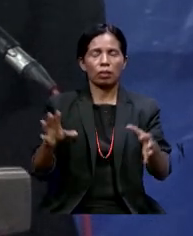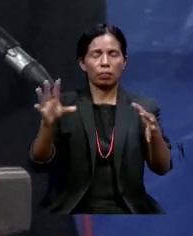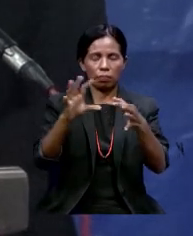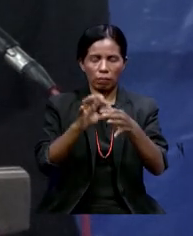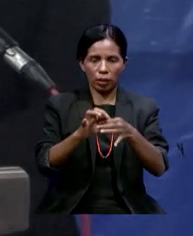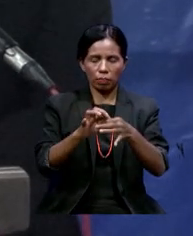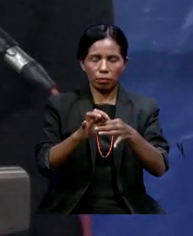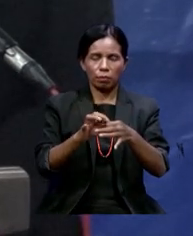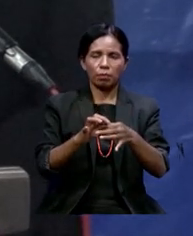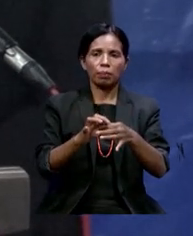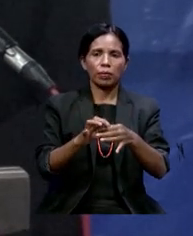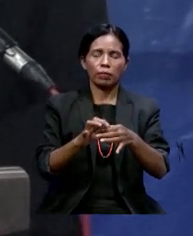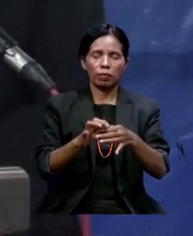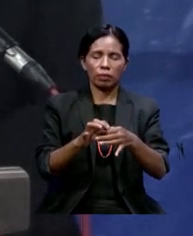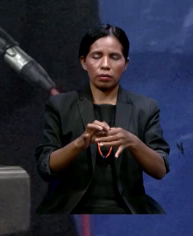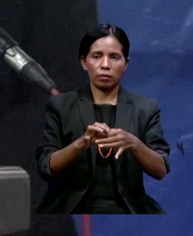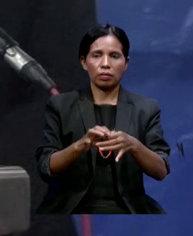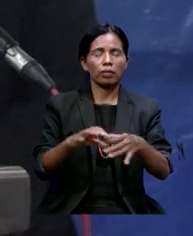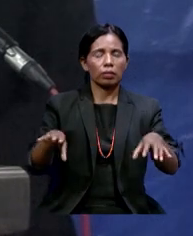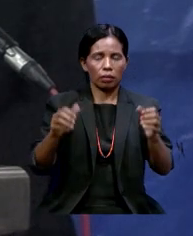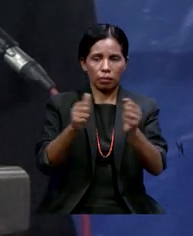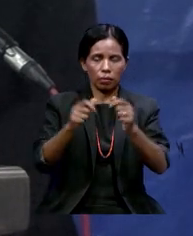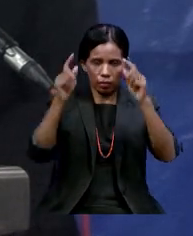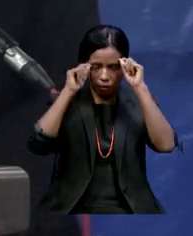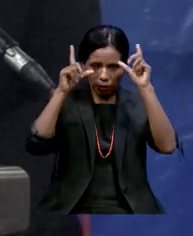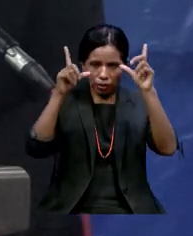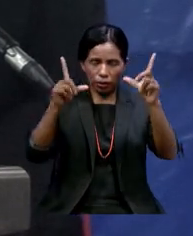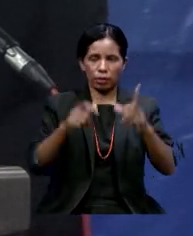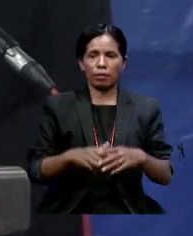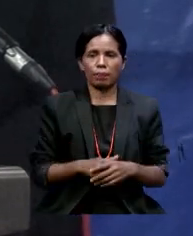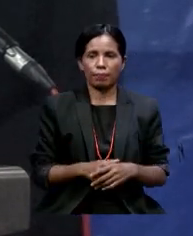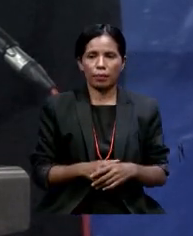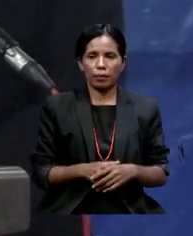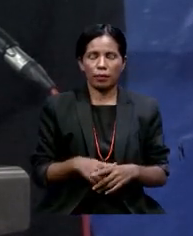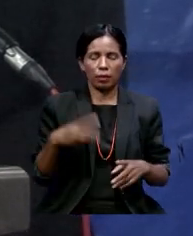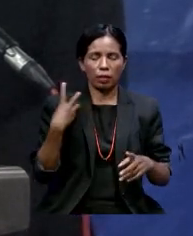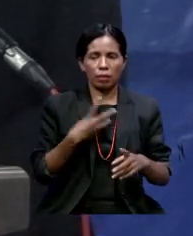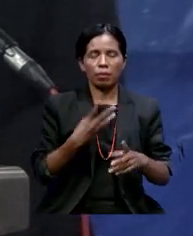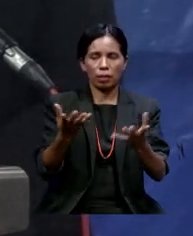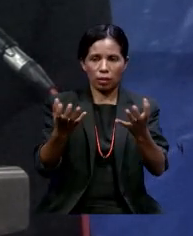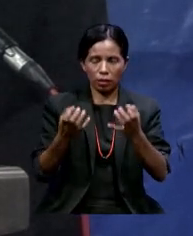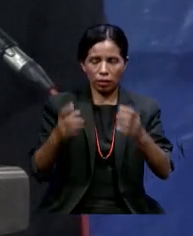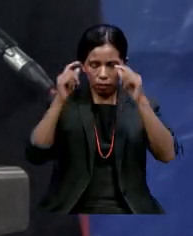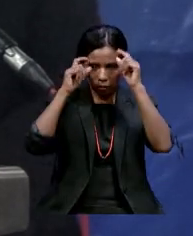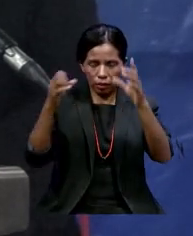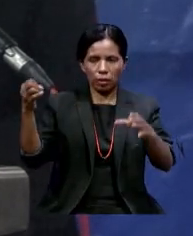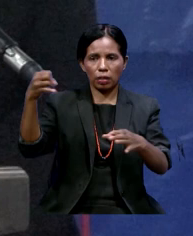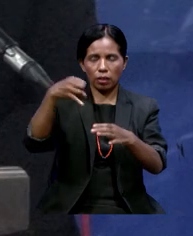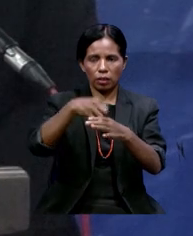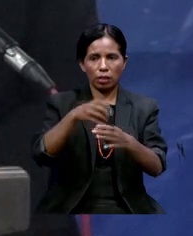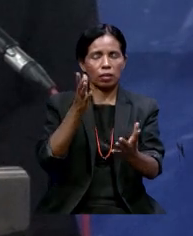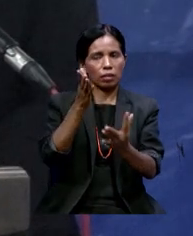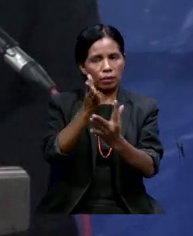for Timor-Leste. Since then, we have seen that Timor-Leste has been